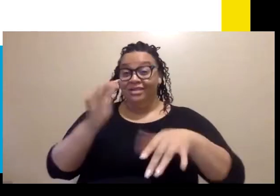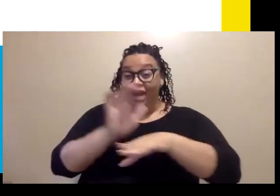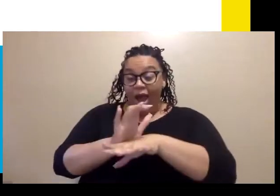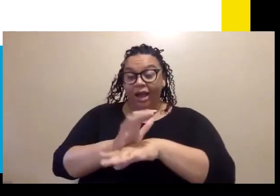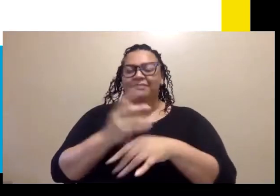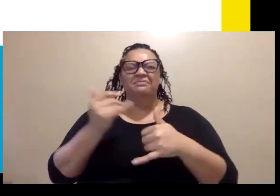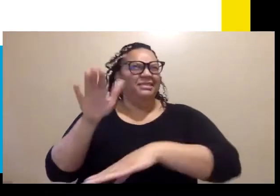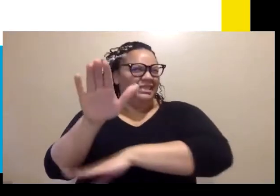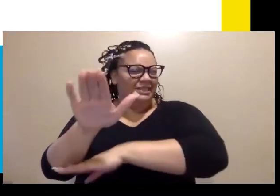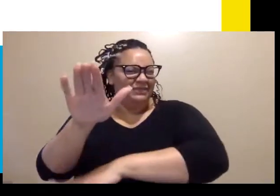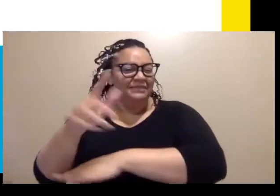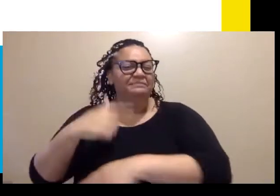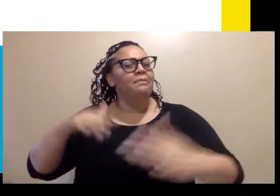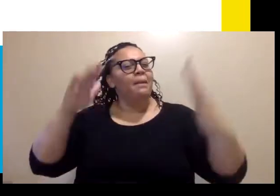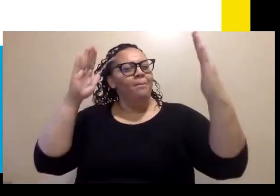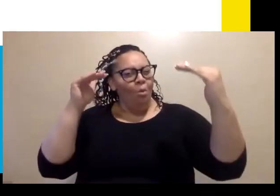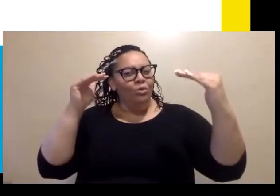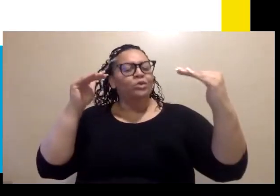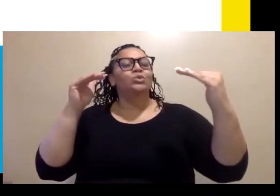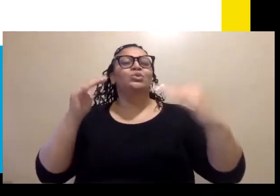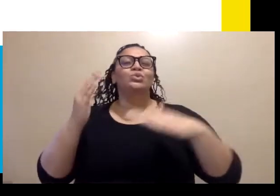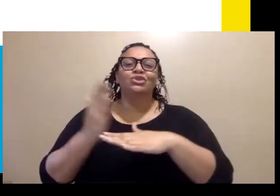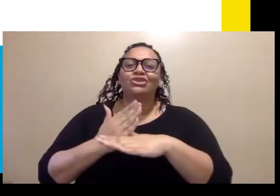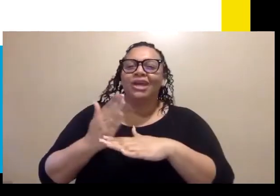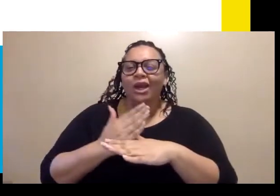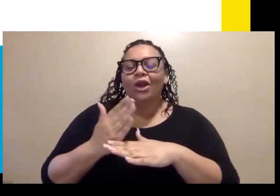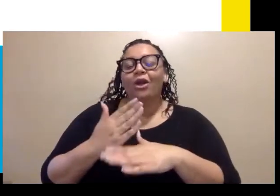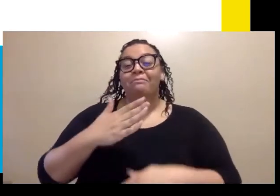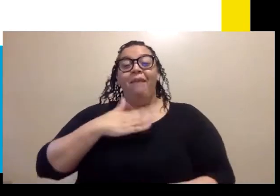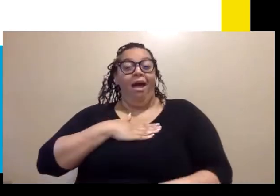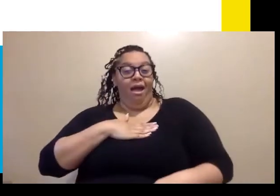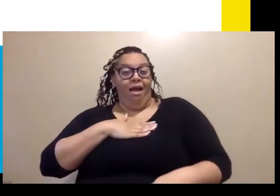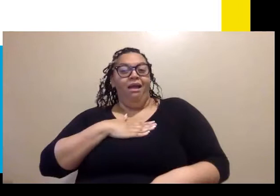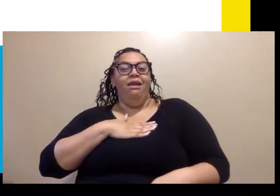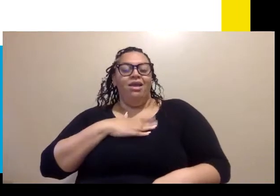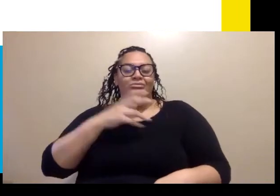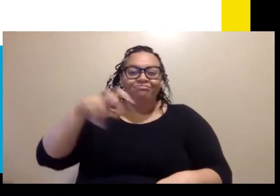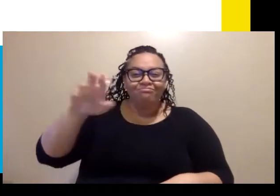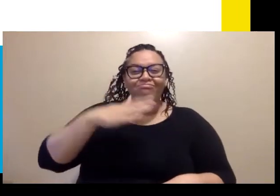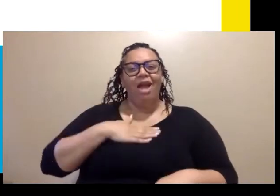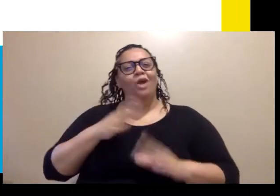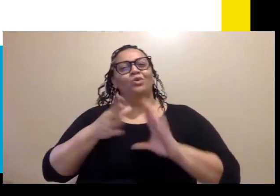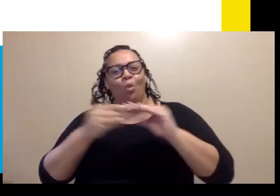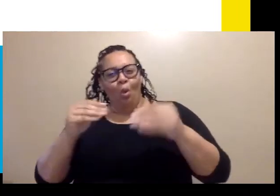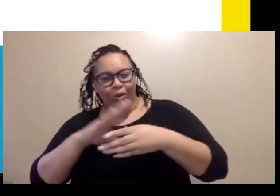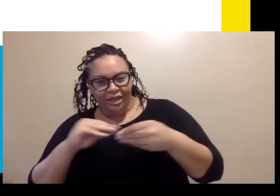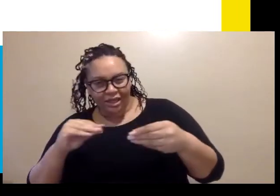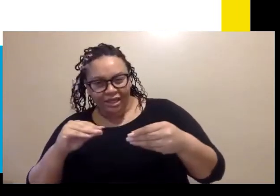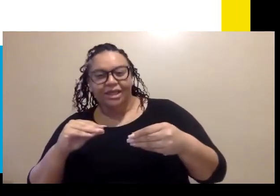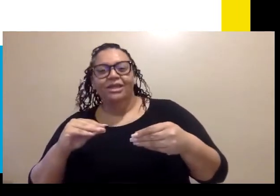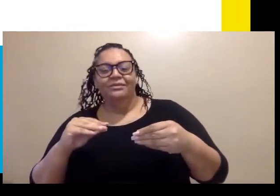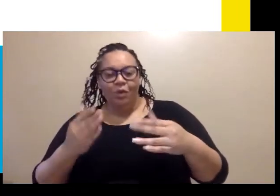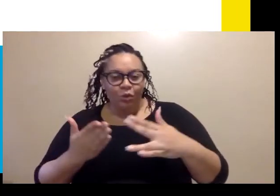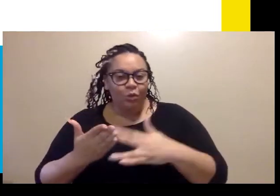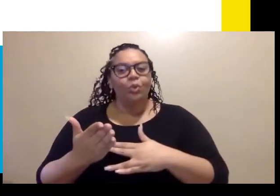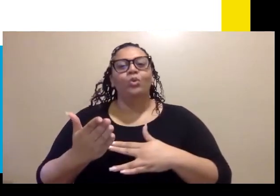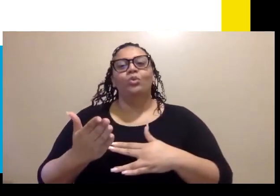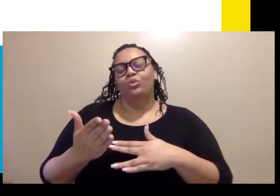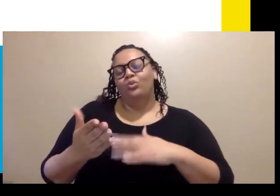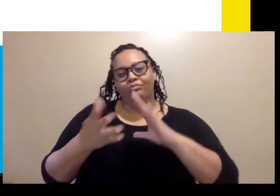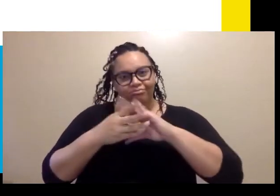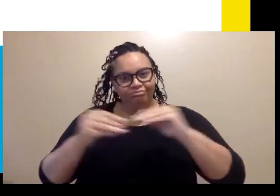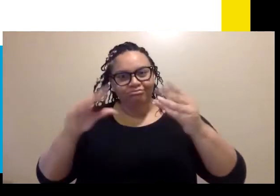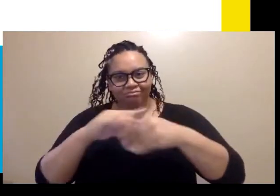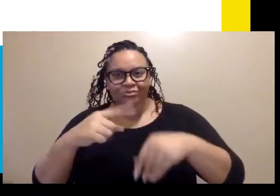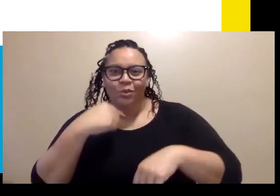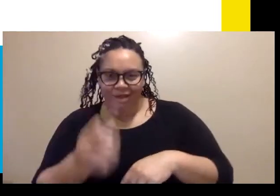I'm hoping to kind of just share my journey and my story through storytelling. And I like